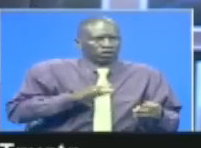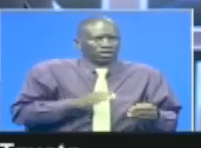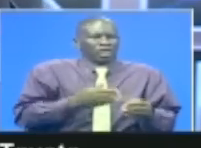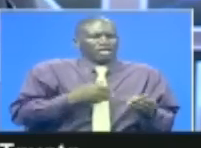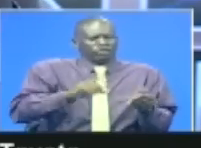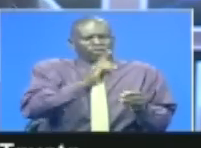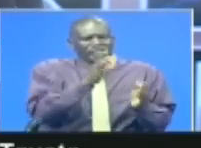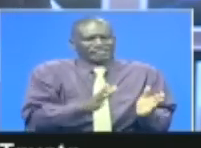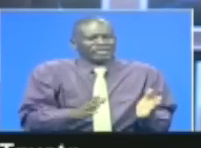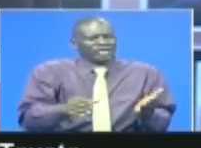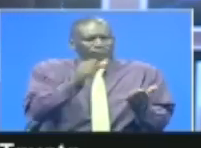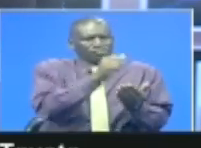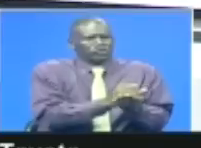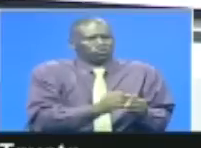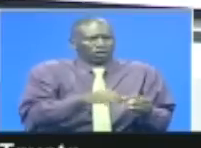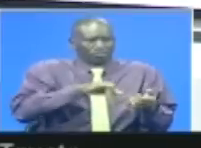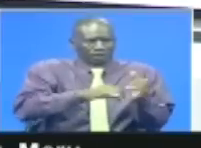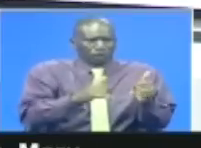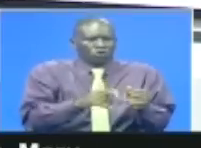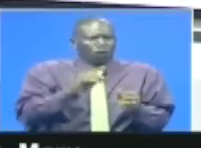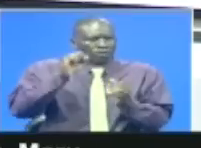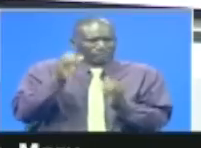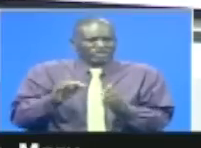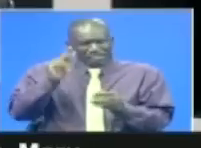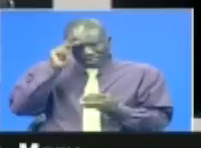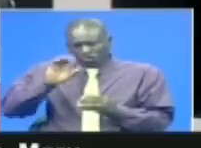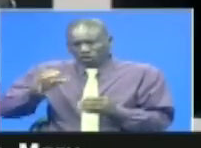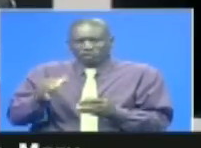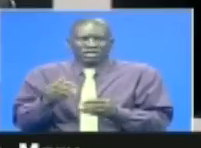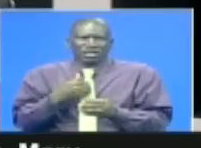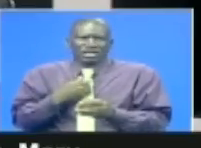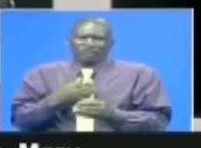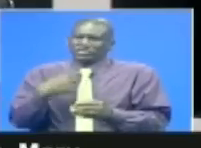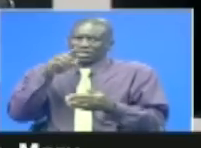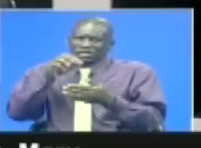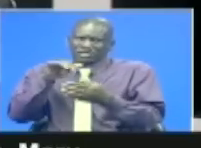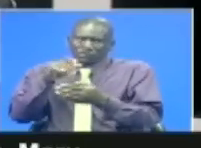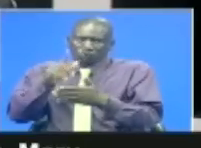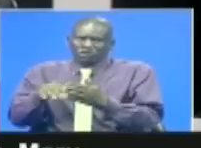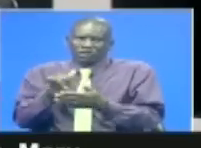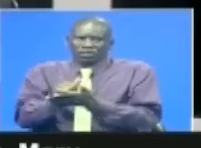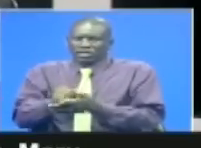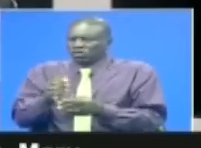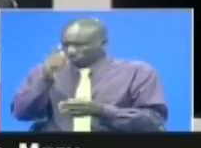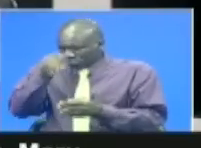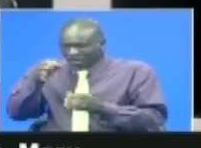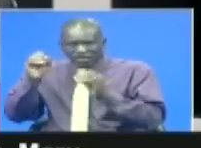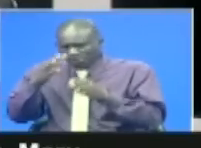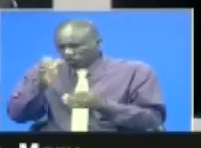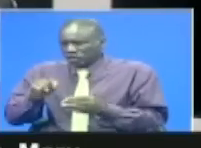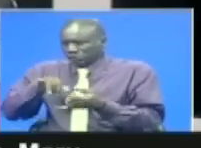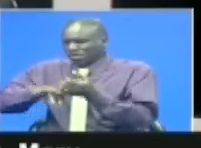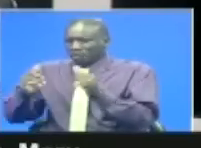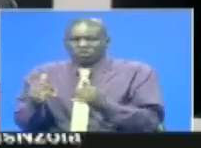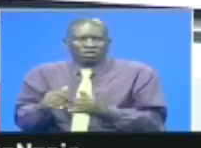appointed who are single mothers. At least one politician in Kiambu County has claimed that you disrespect her because she's a single woman. I